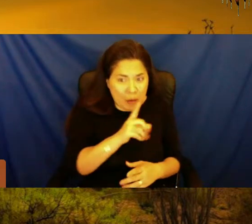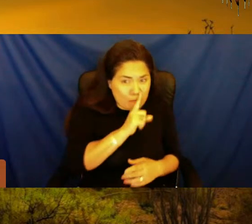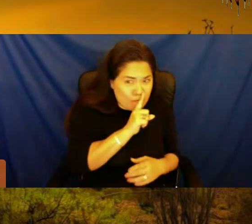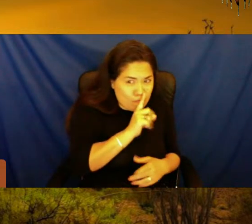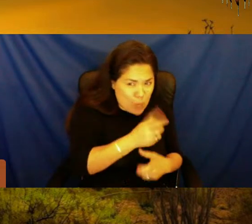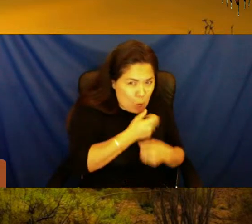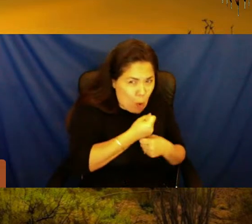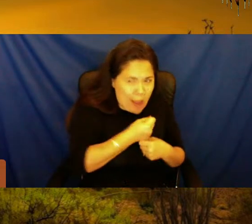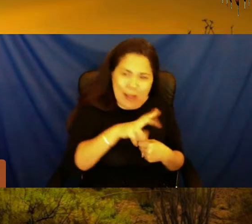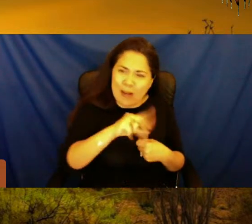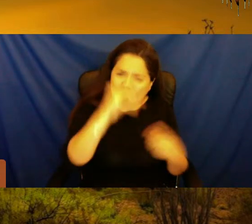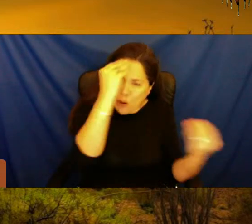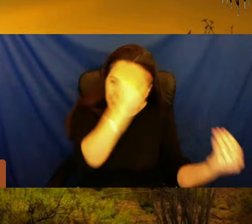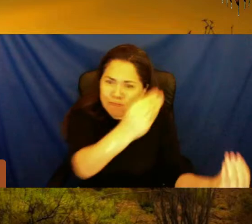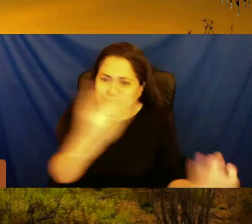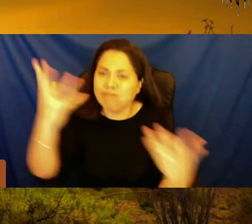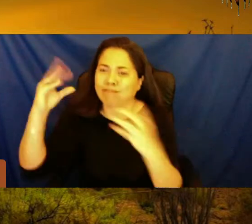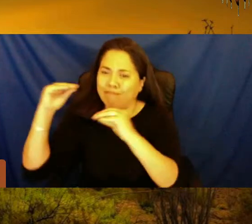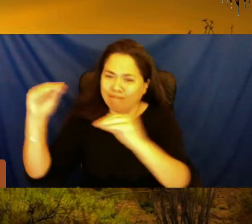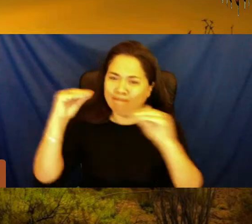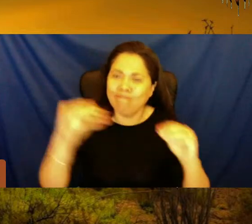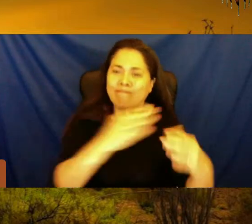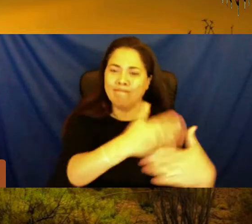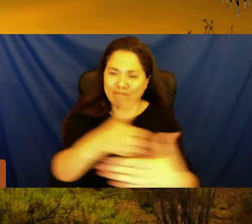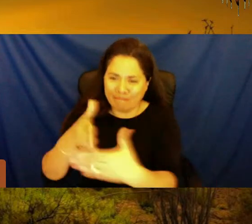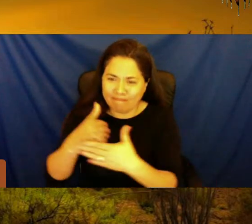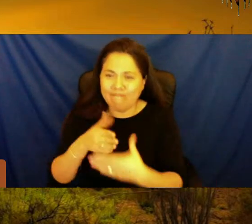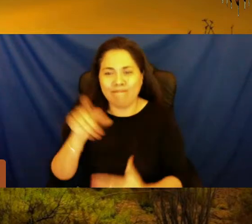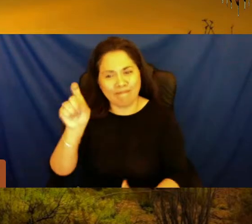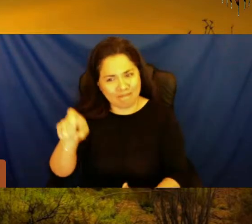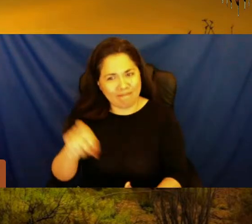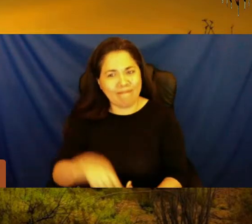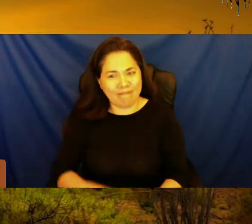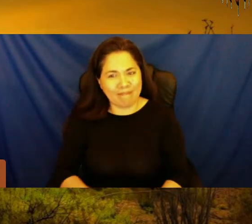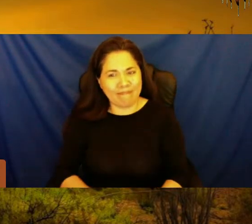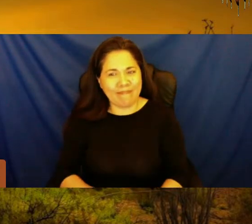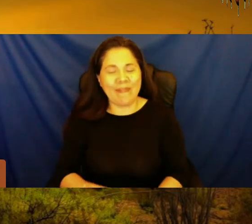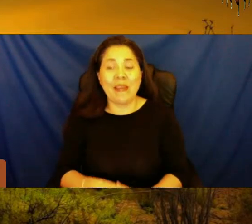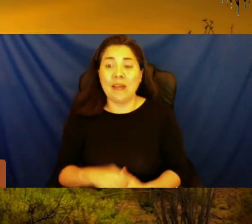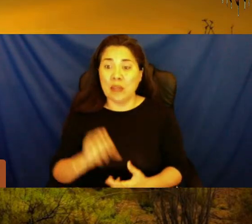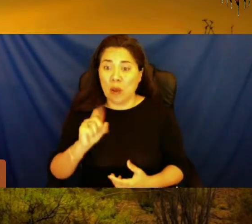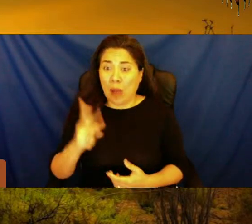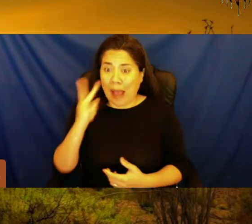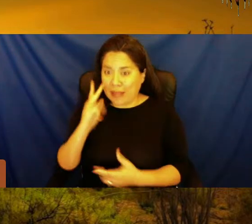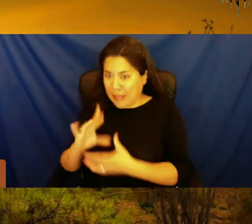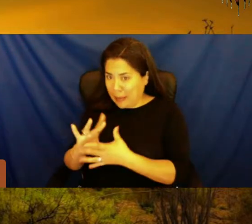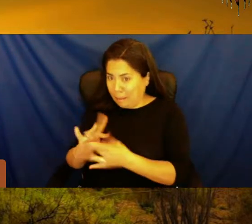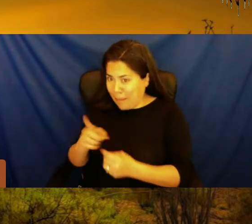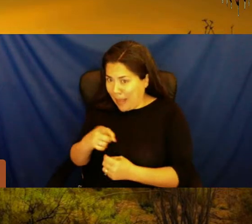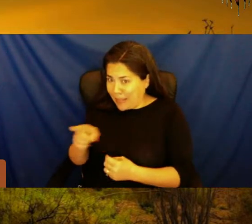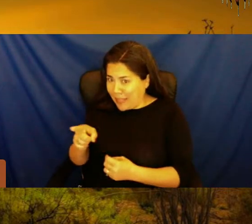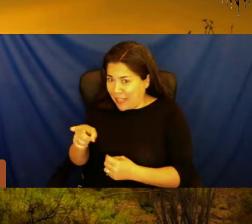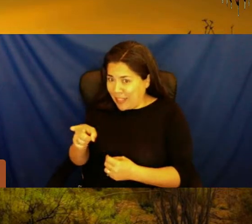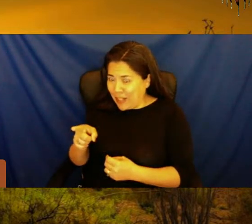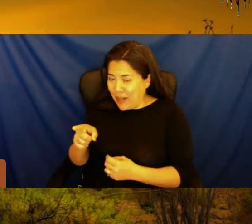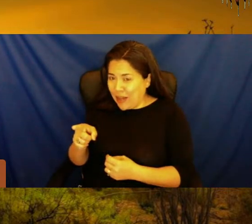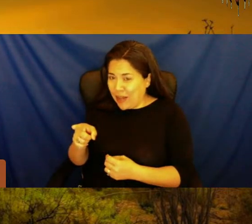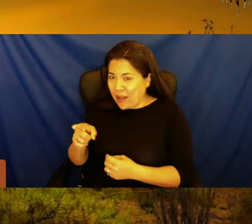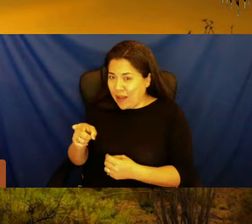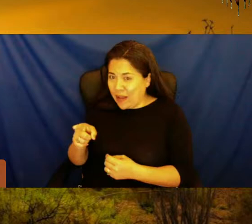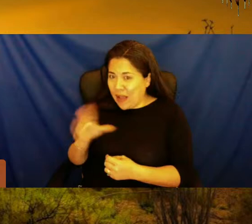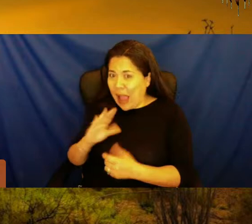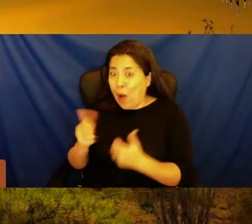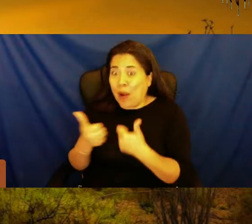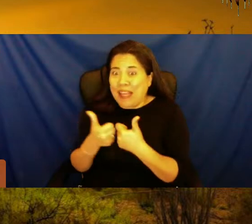isolated. All right, so looks like I'm getting a message that our game had